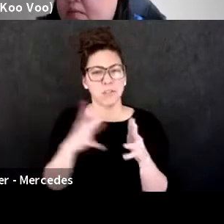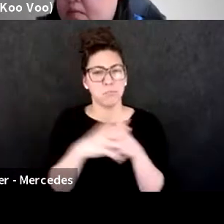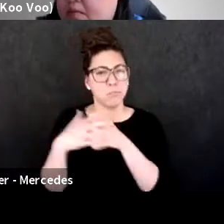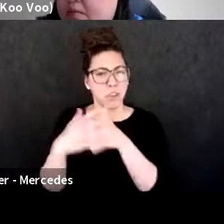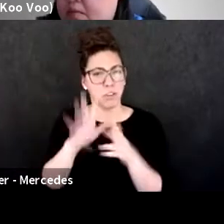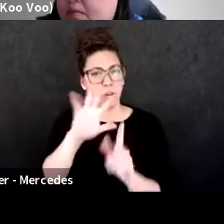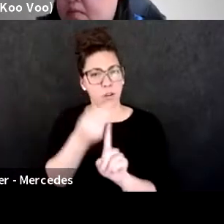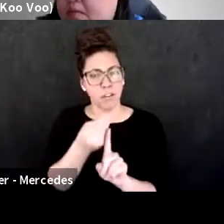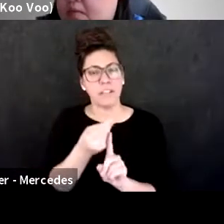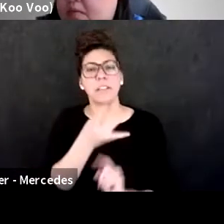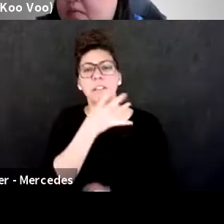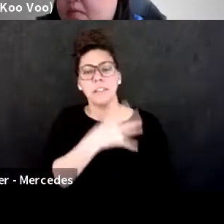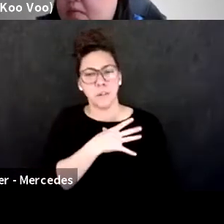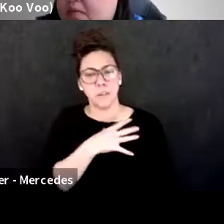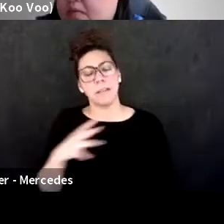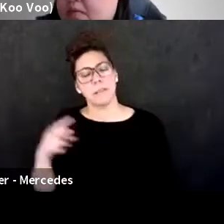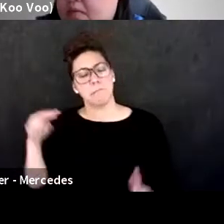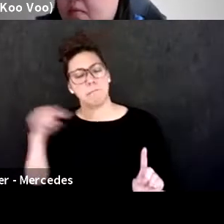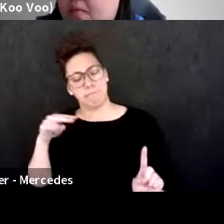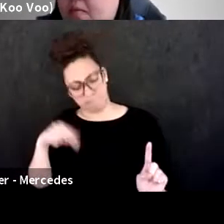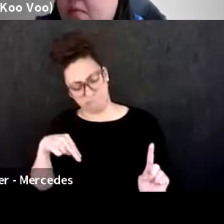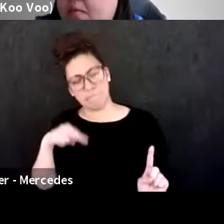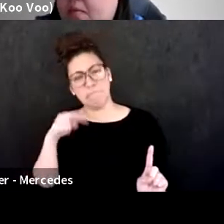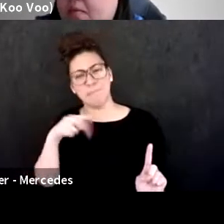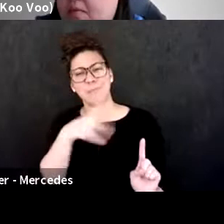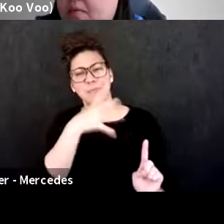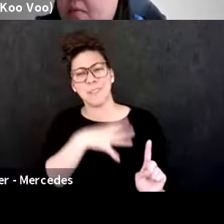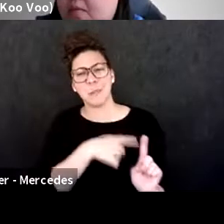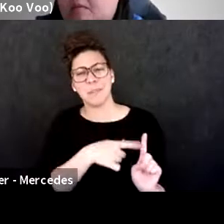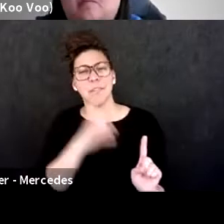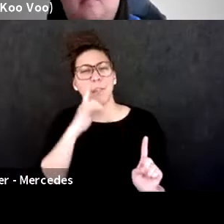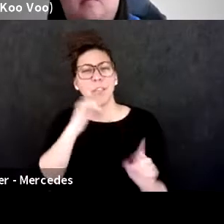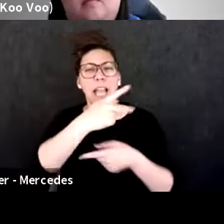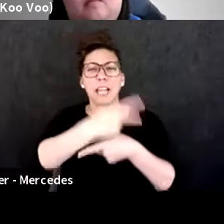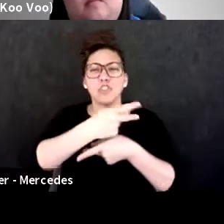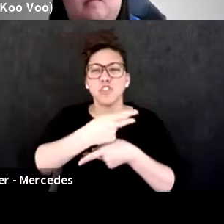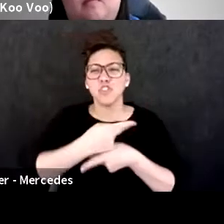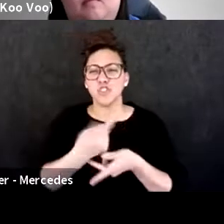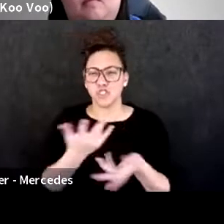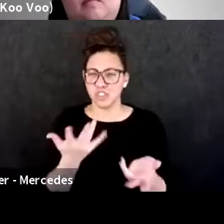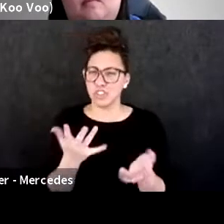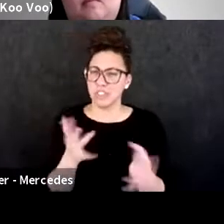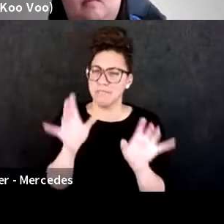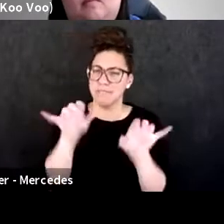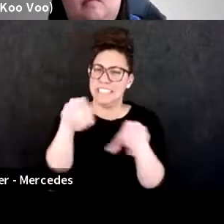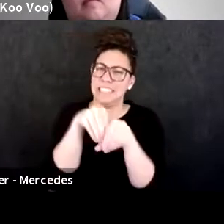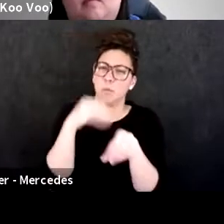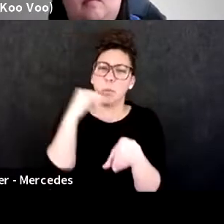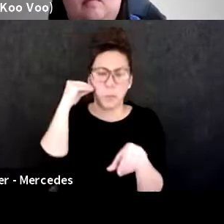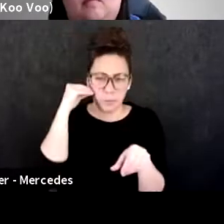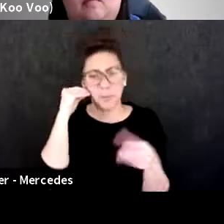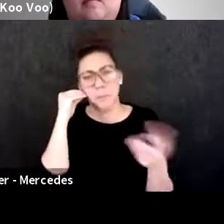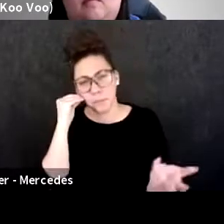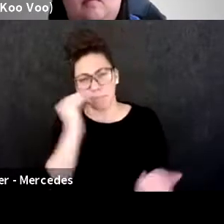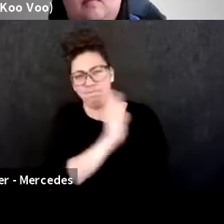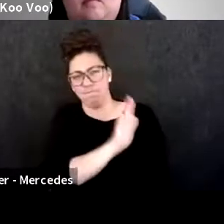how women are perceived as like the caretaker in the home, right? And so I think that could be